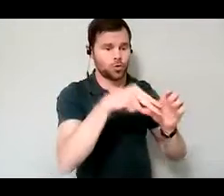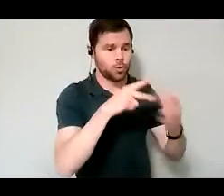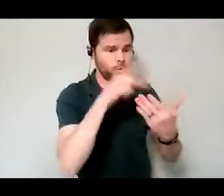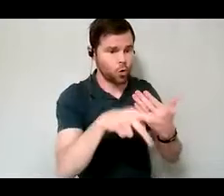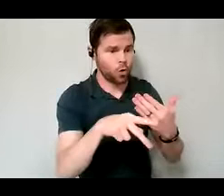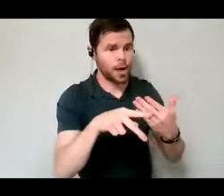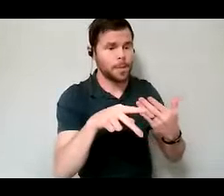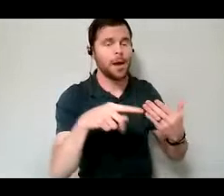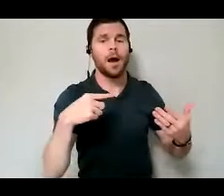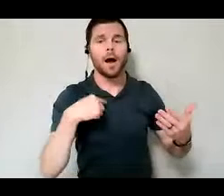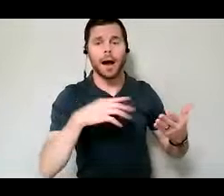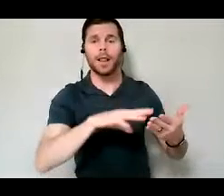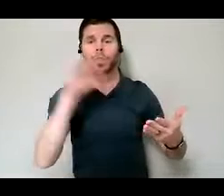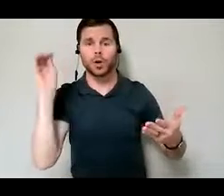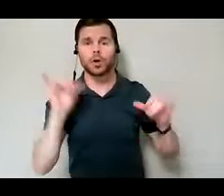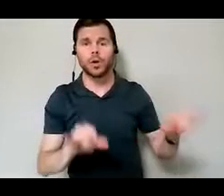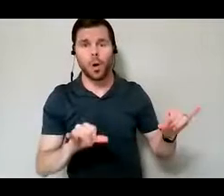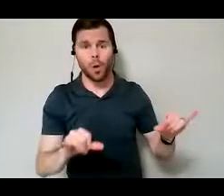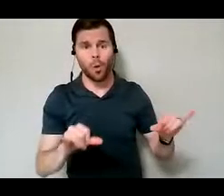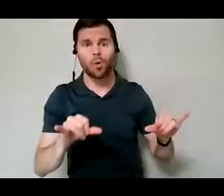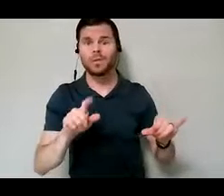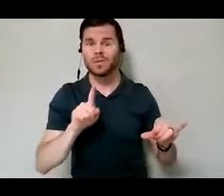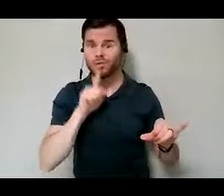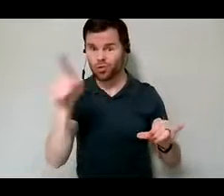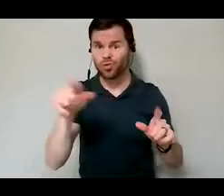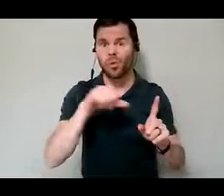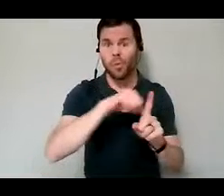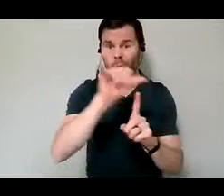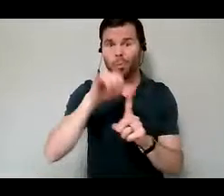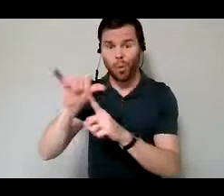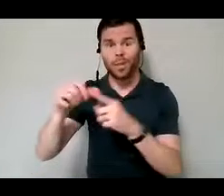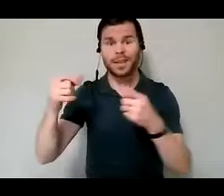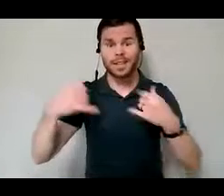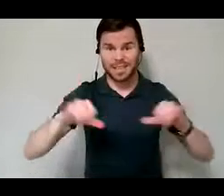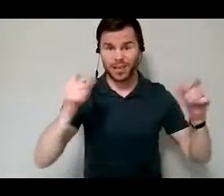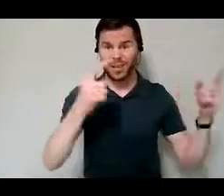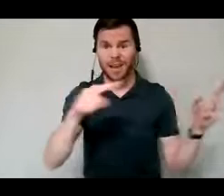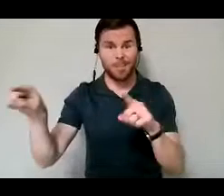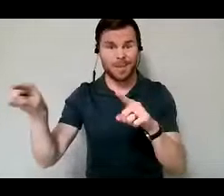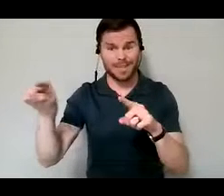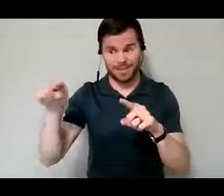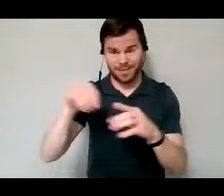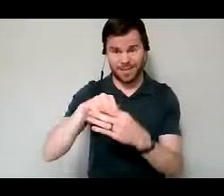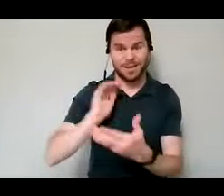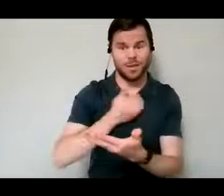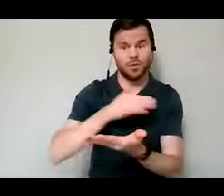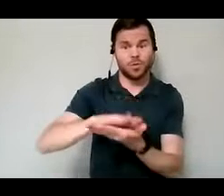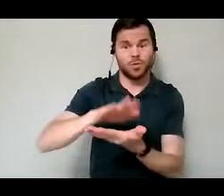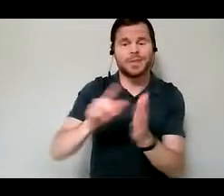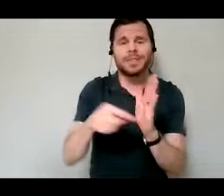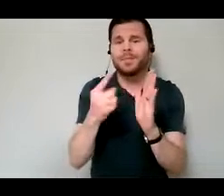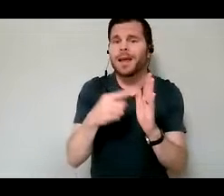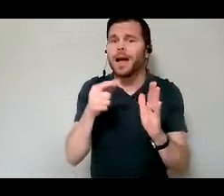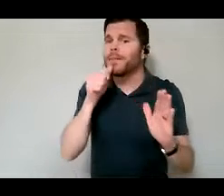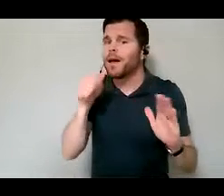bullying is actually in our school and it's in every school, and sometimes it's hidden so well you